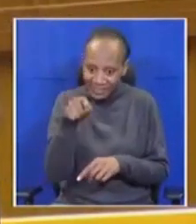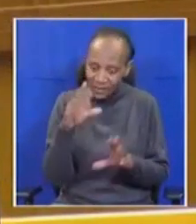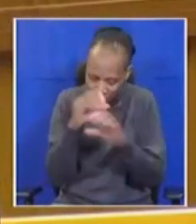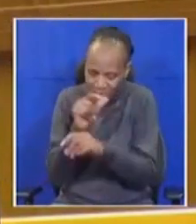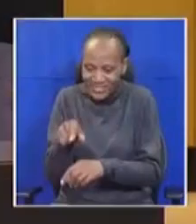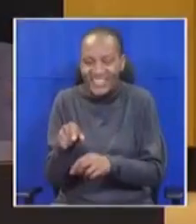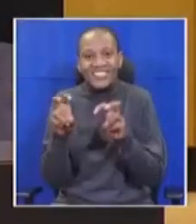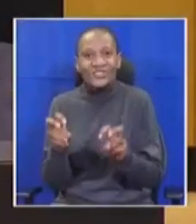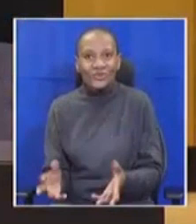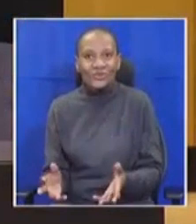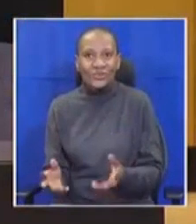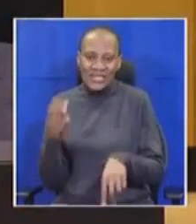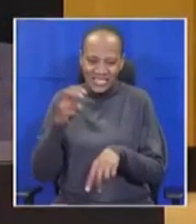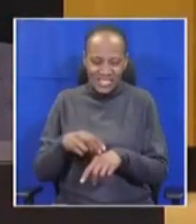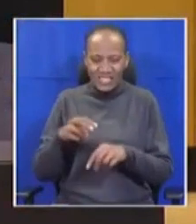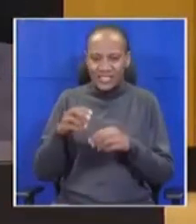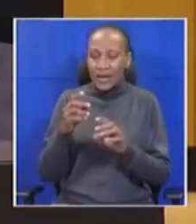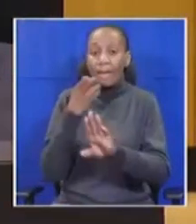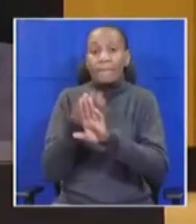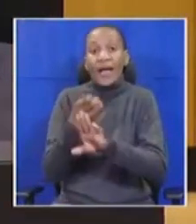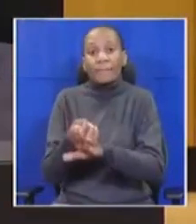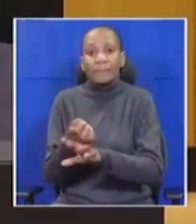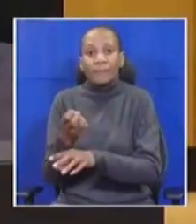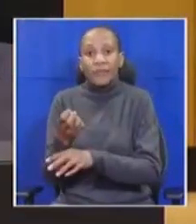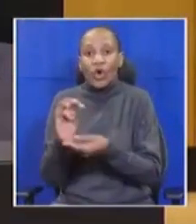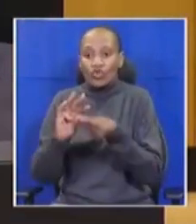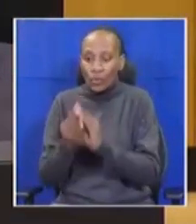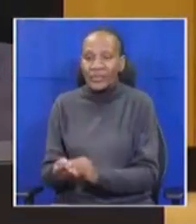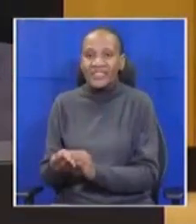like that. We need township banks.